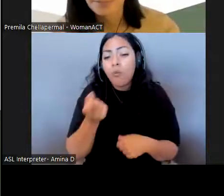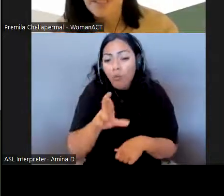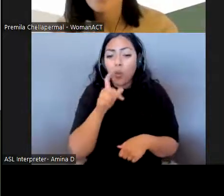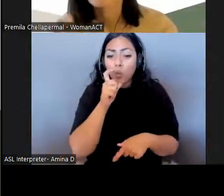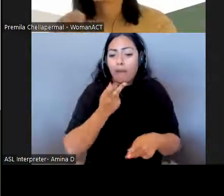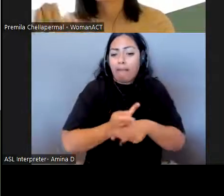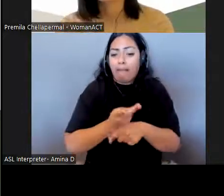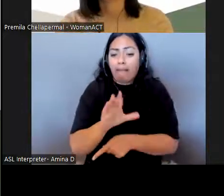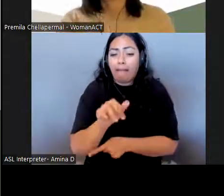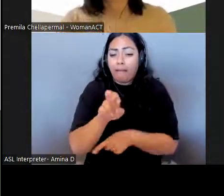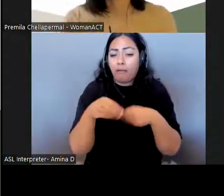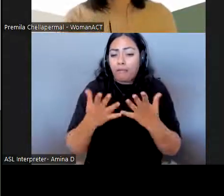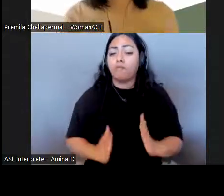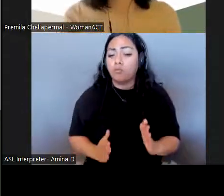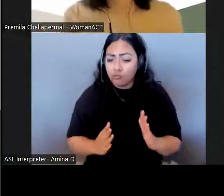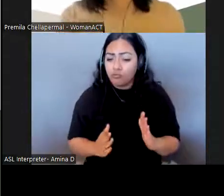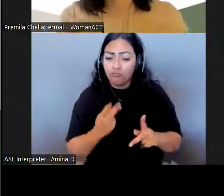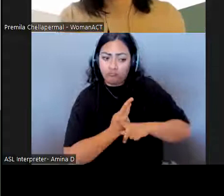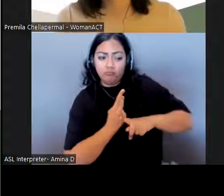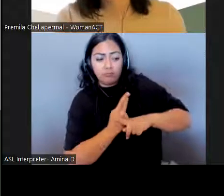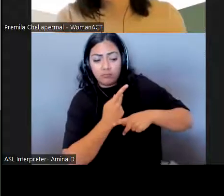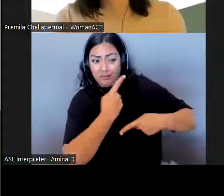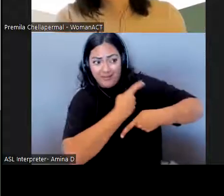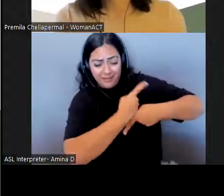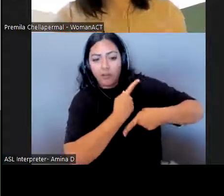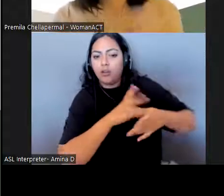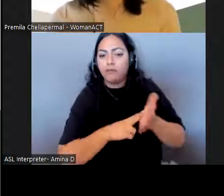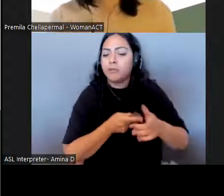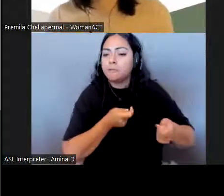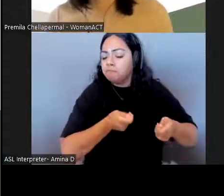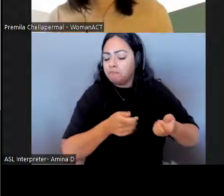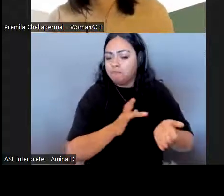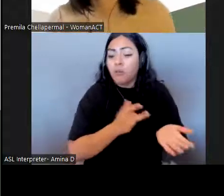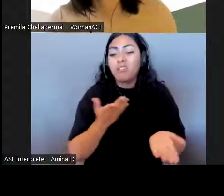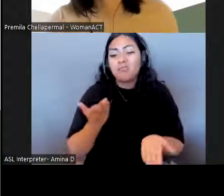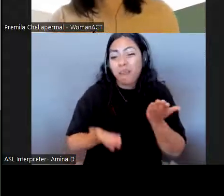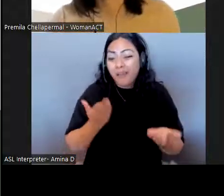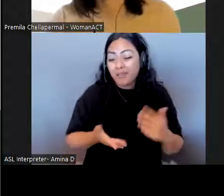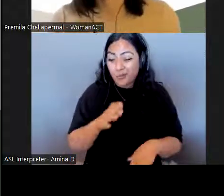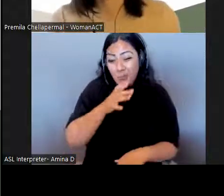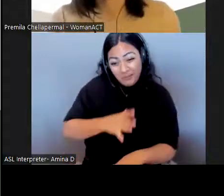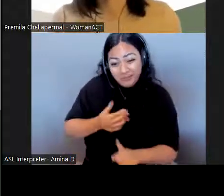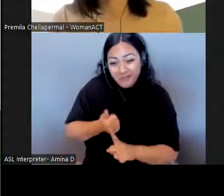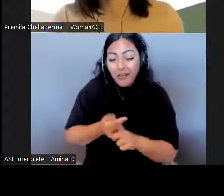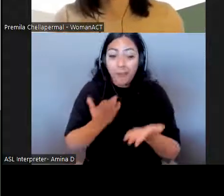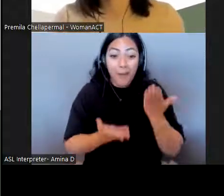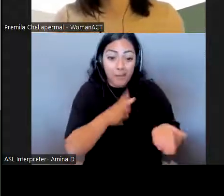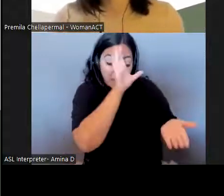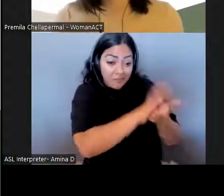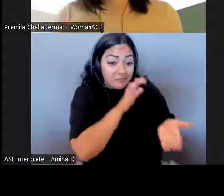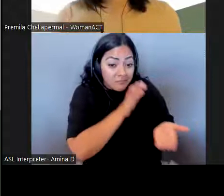well. So for example, first in their youth from a partner or spouse, and then in their older age from adult children and extended